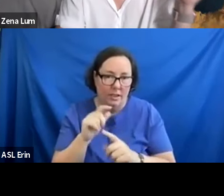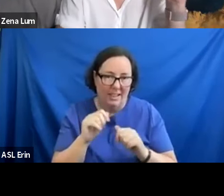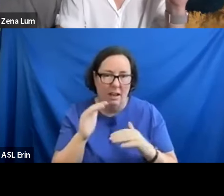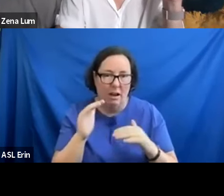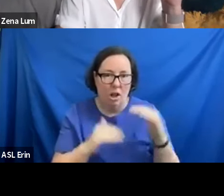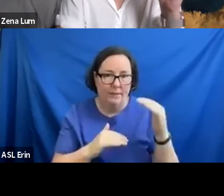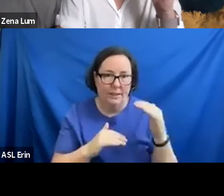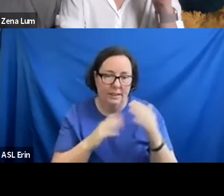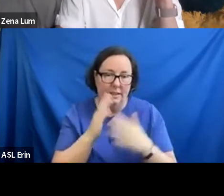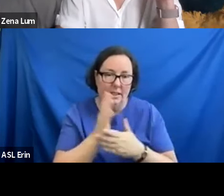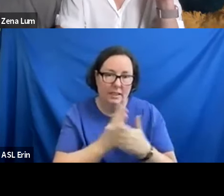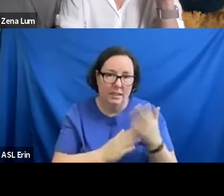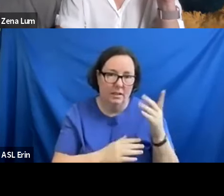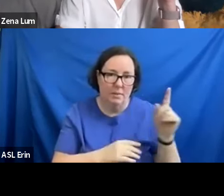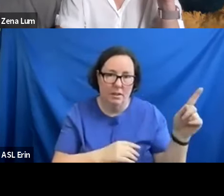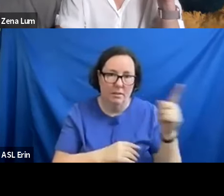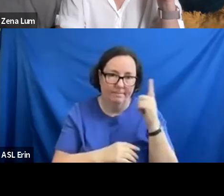offset some of the